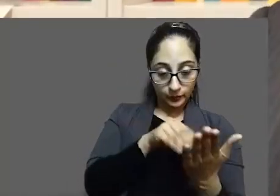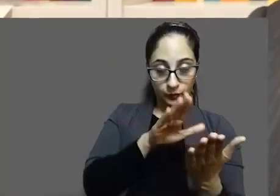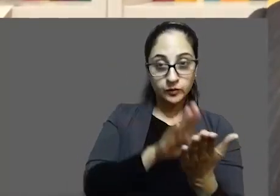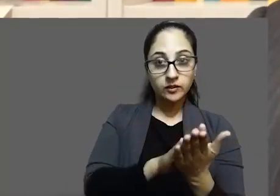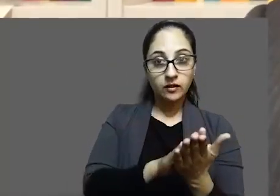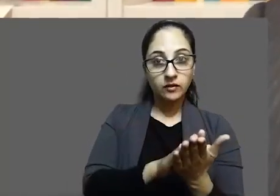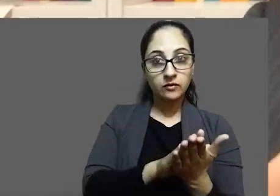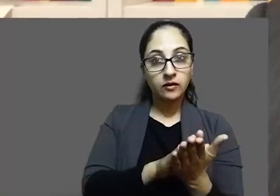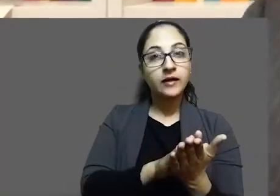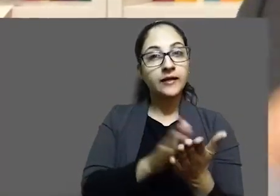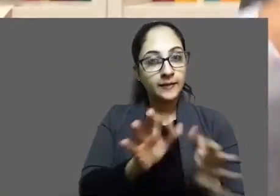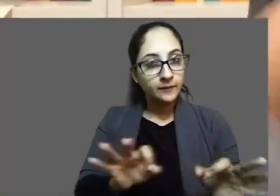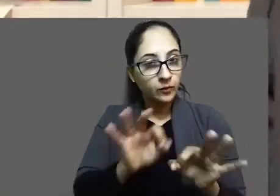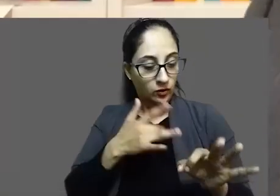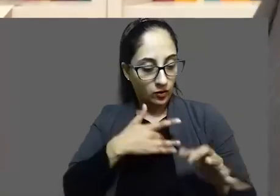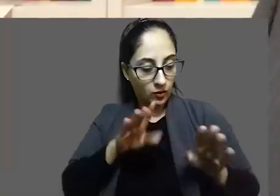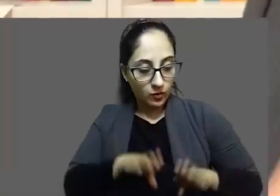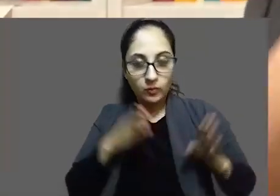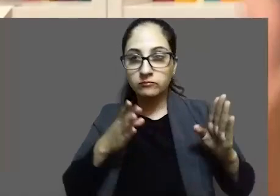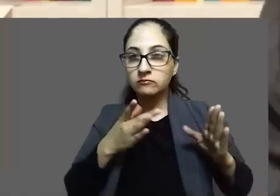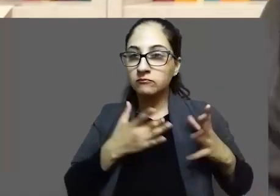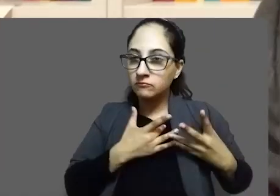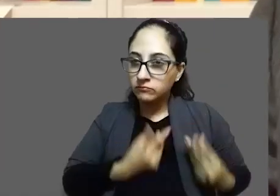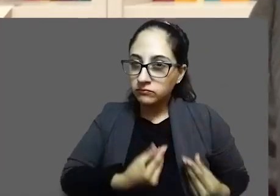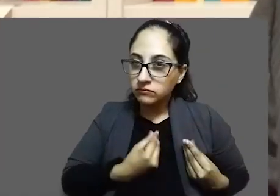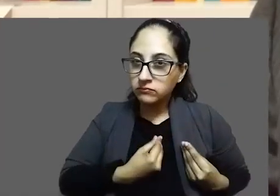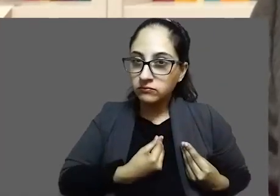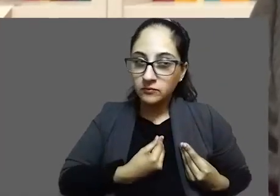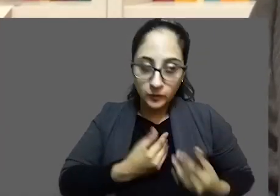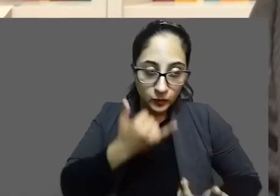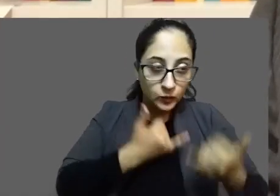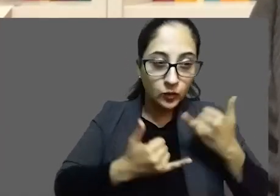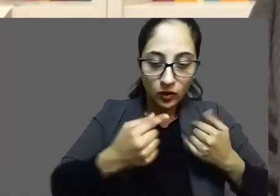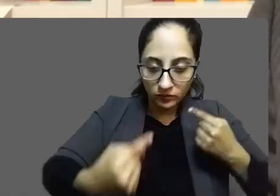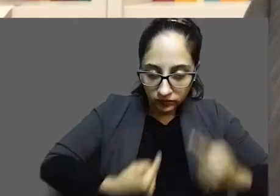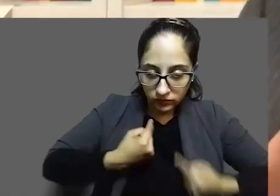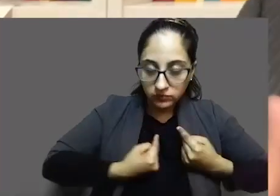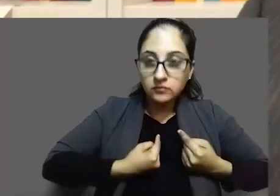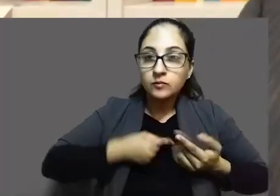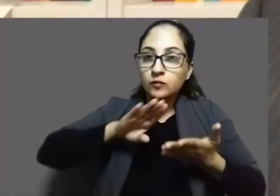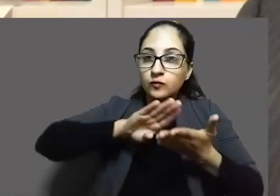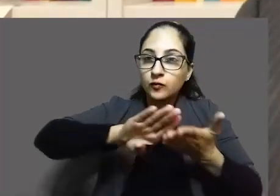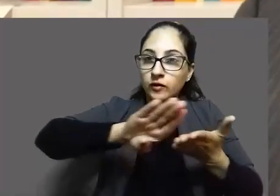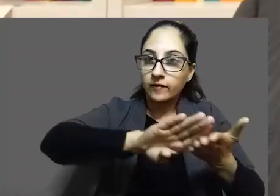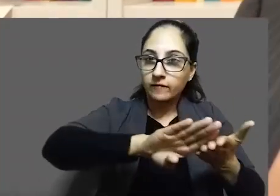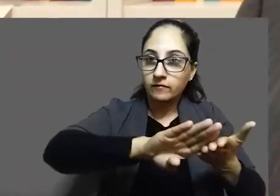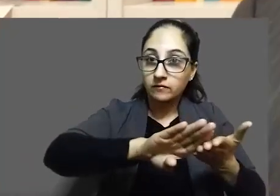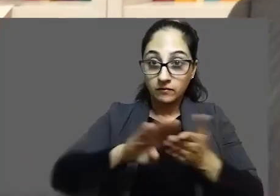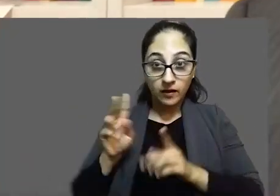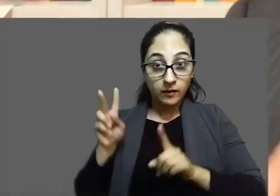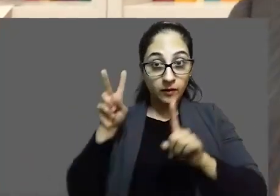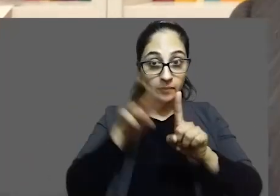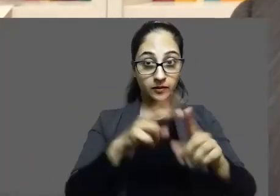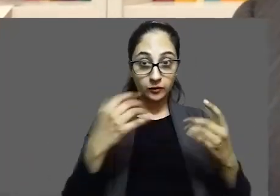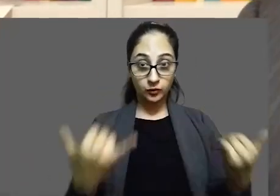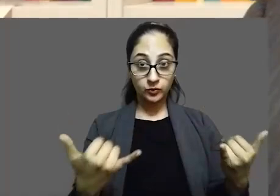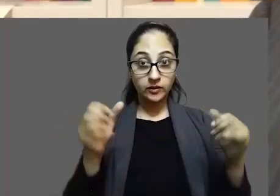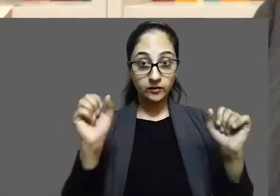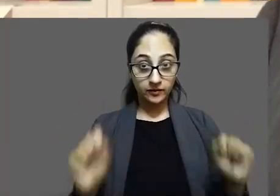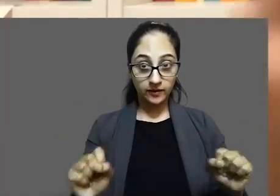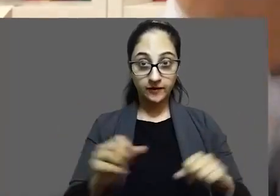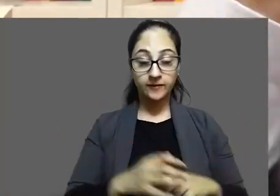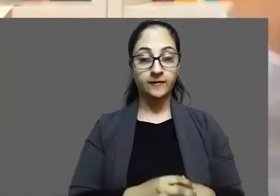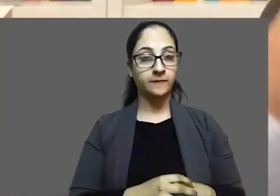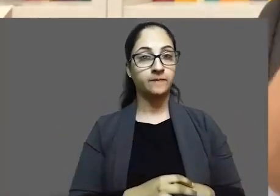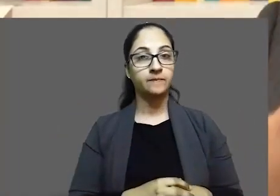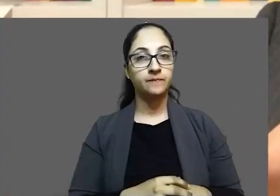be forgiving. You should exhibit, you should manifest that divine attribute in the world,